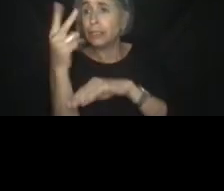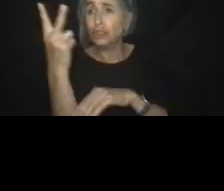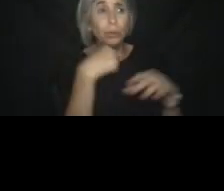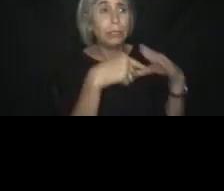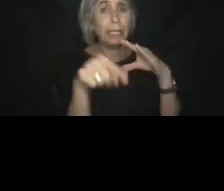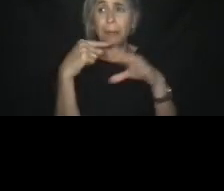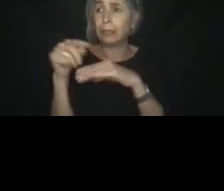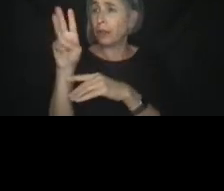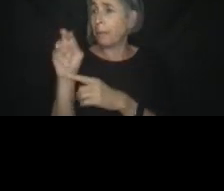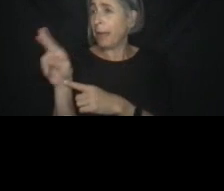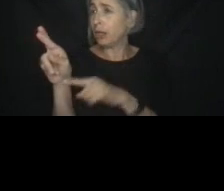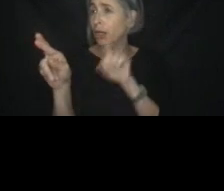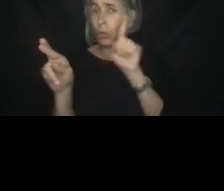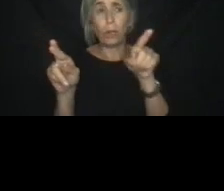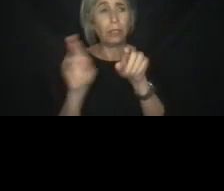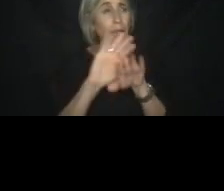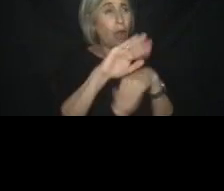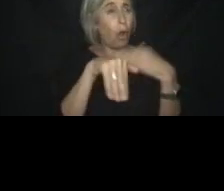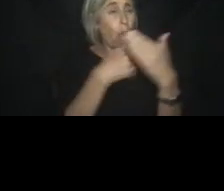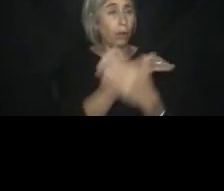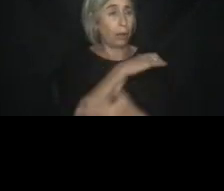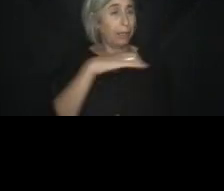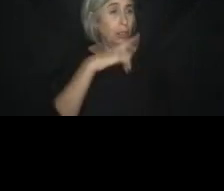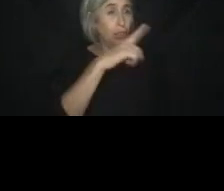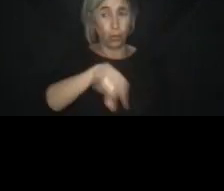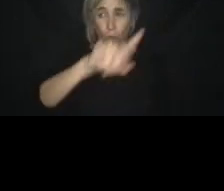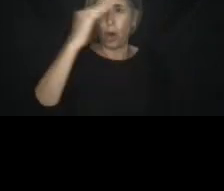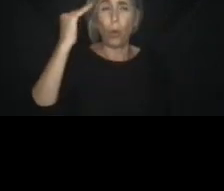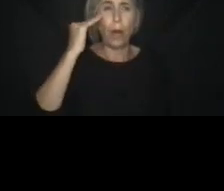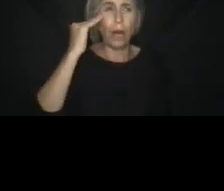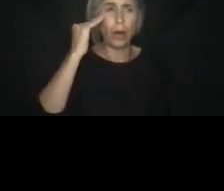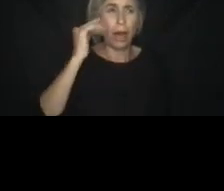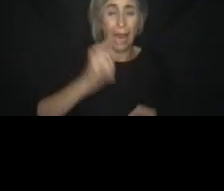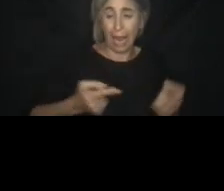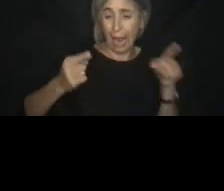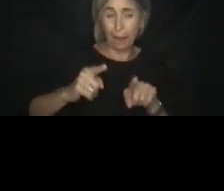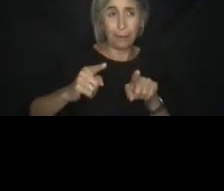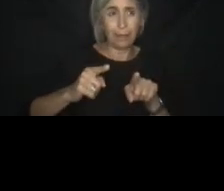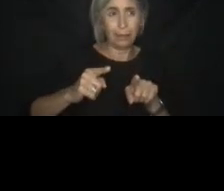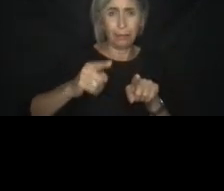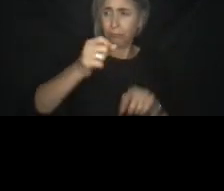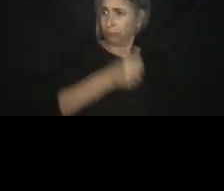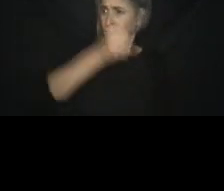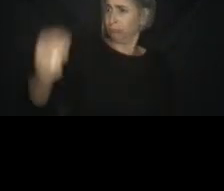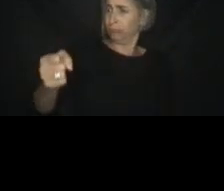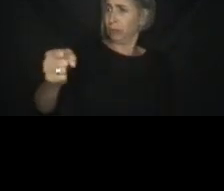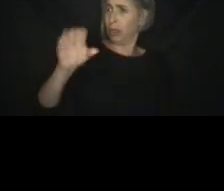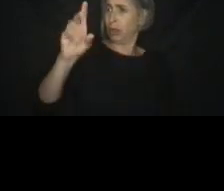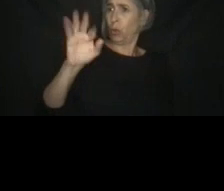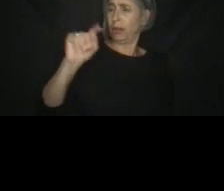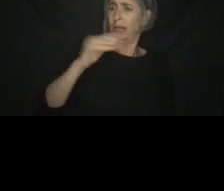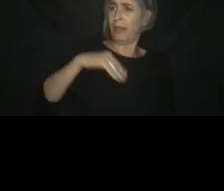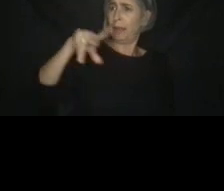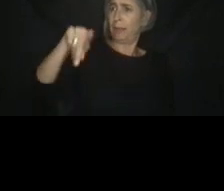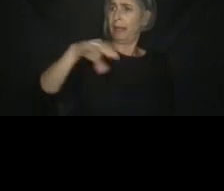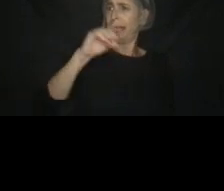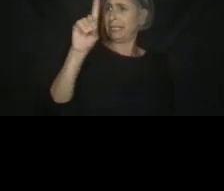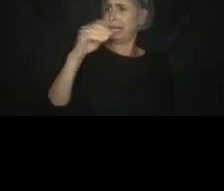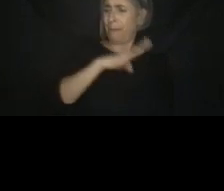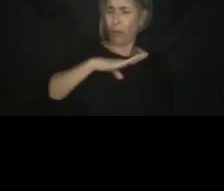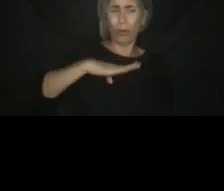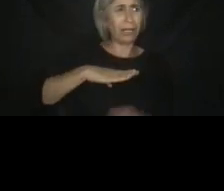to the mayor and one to the whole commission. You all are aware. And then you turn around and you put Cortland on the P&D board. This is a man